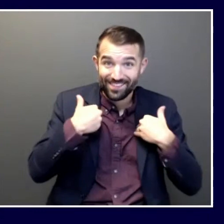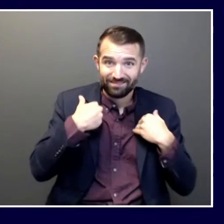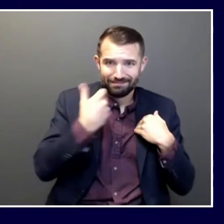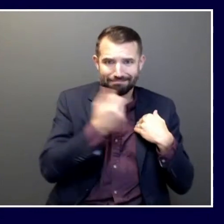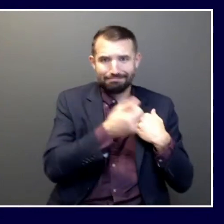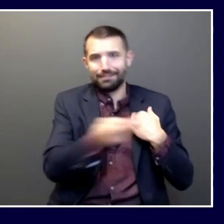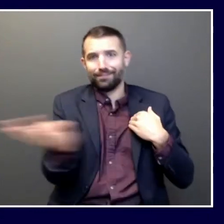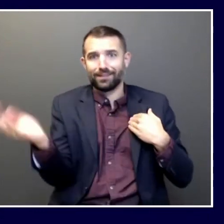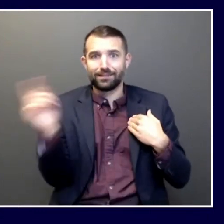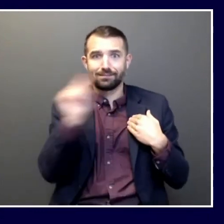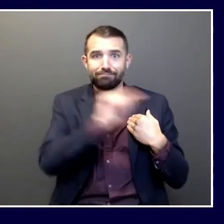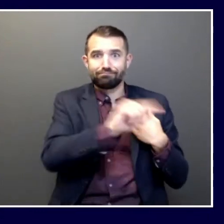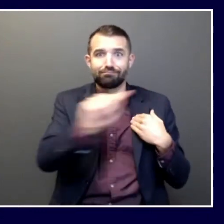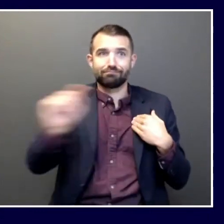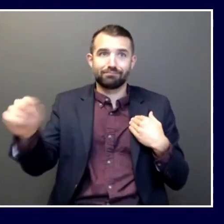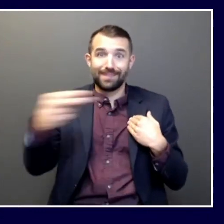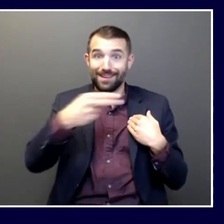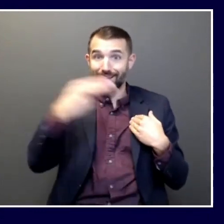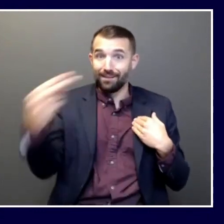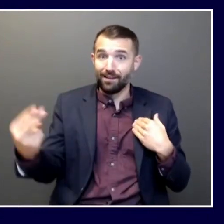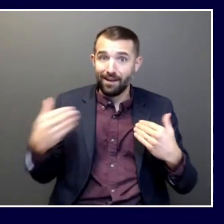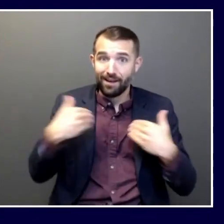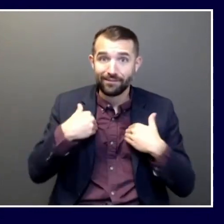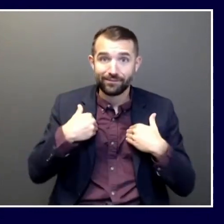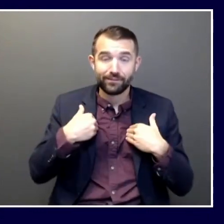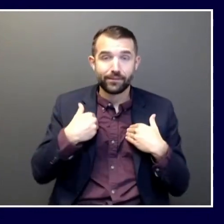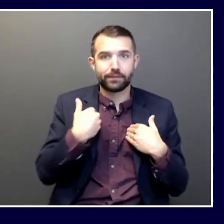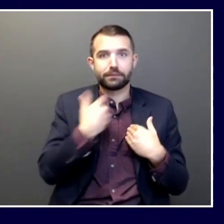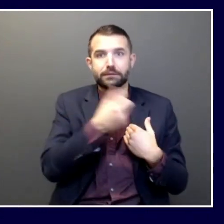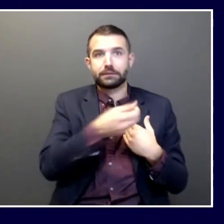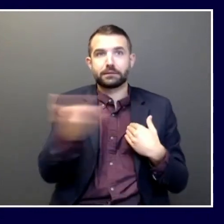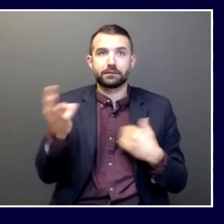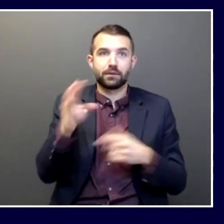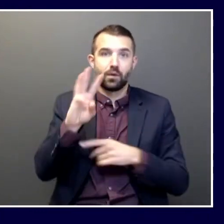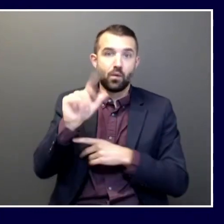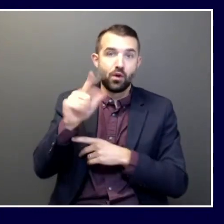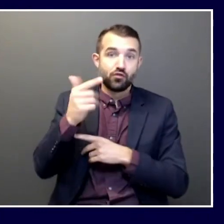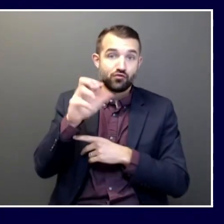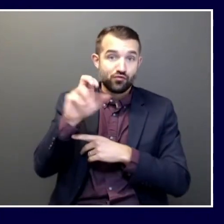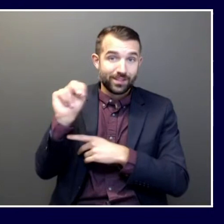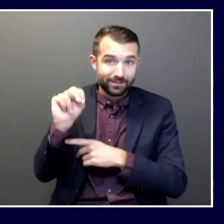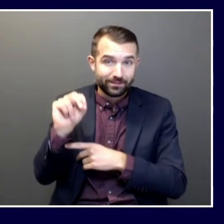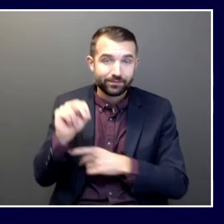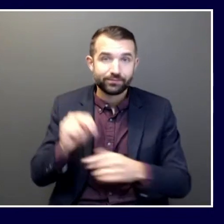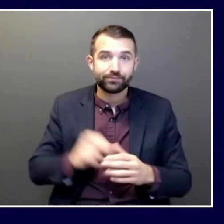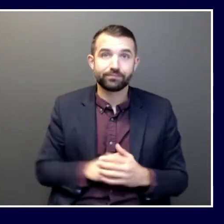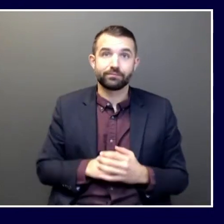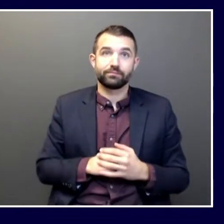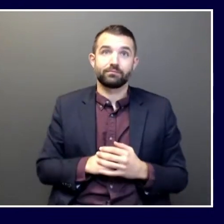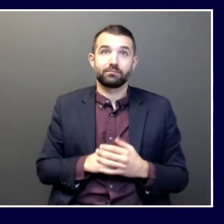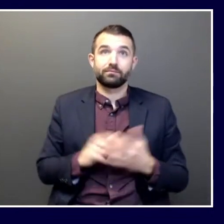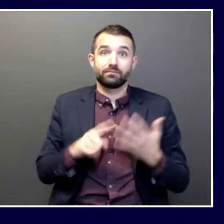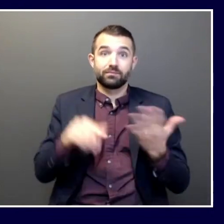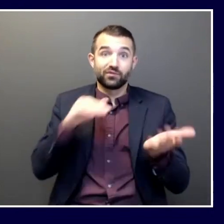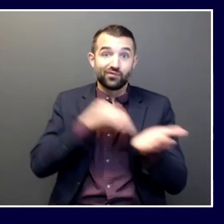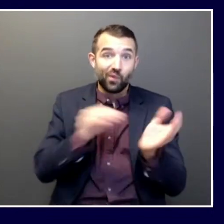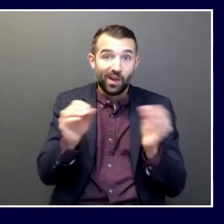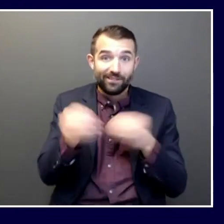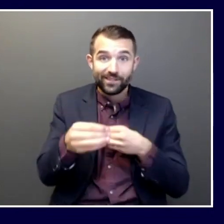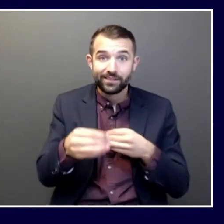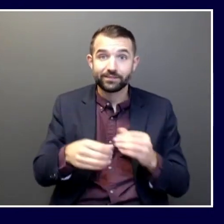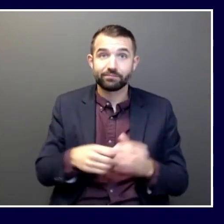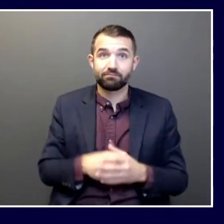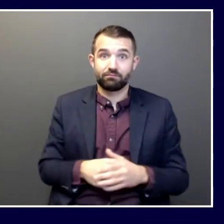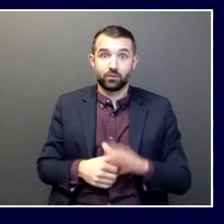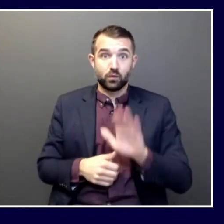as well as a number of Walgreens locations. A third option may be doctor's offices, including perhaps your own